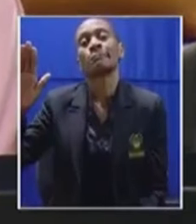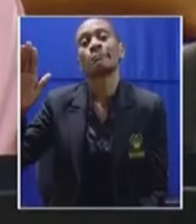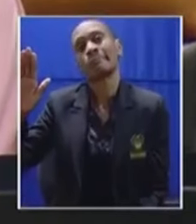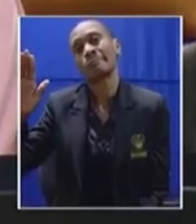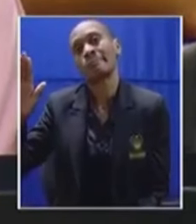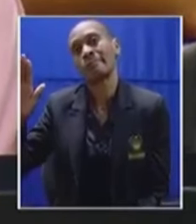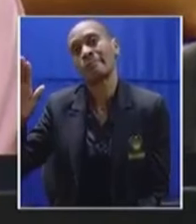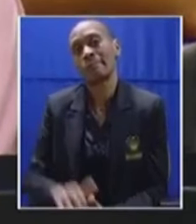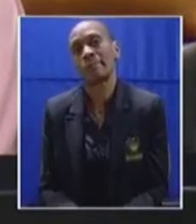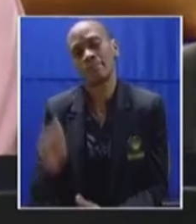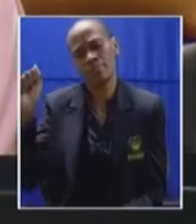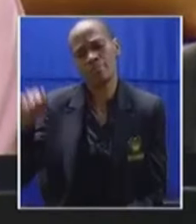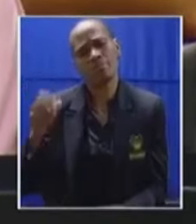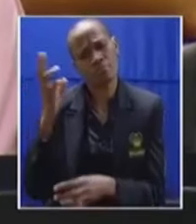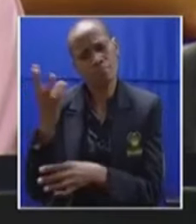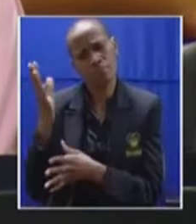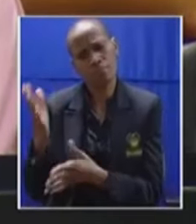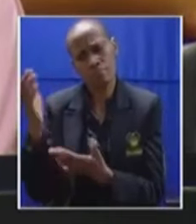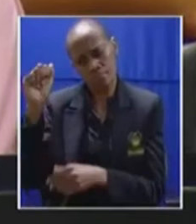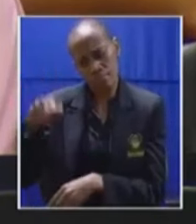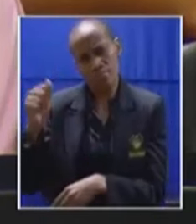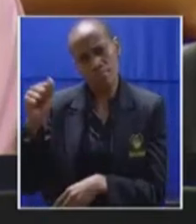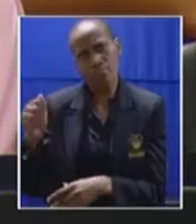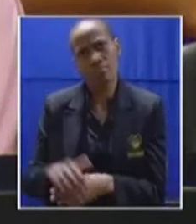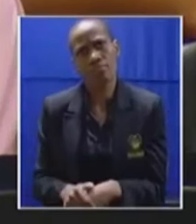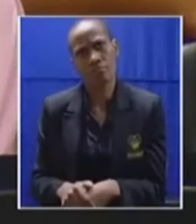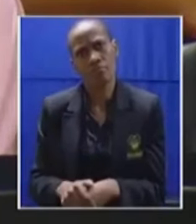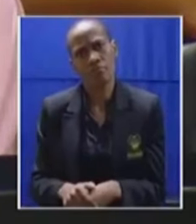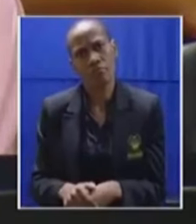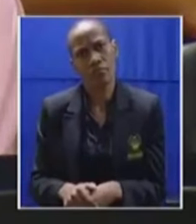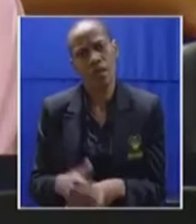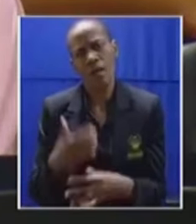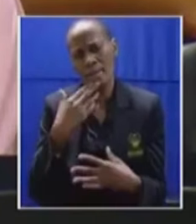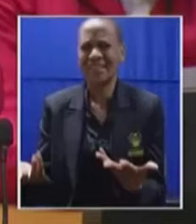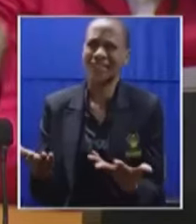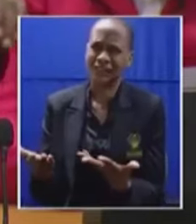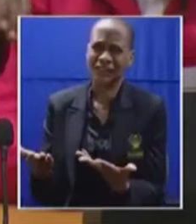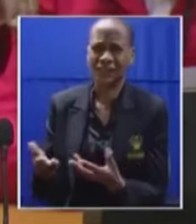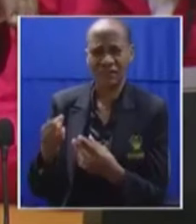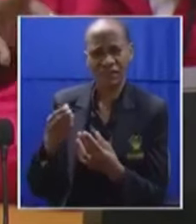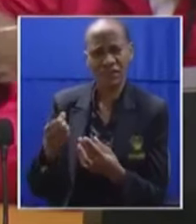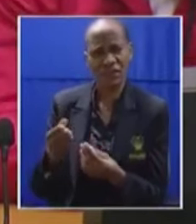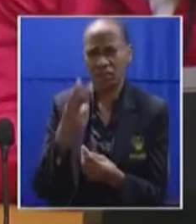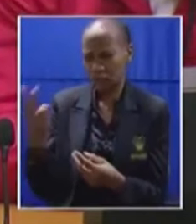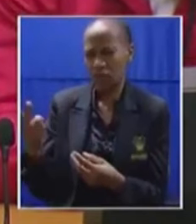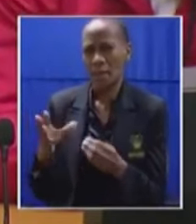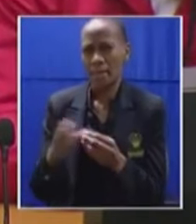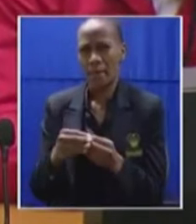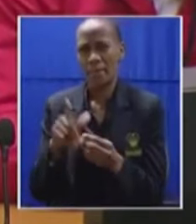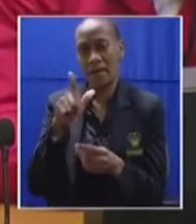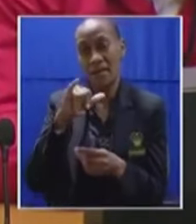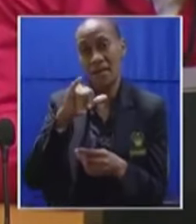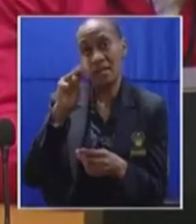Honorable. Yes, Madam Speaker. May you please rule that the conduct of Minister Lindy